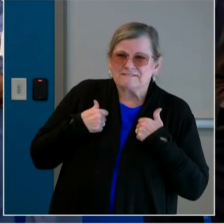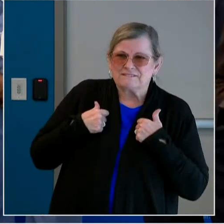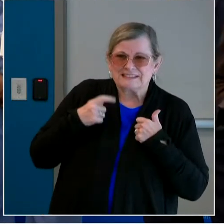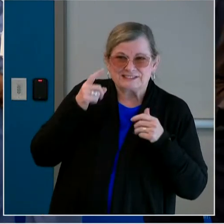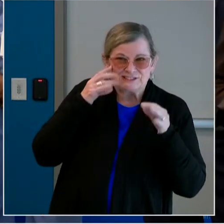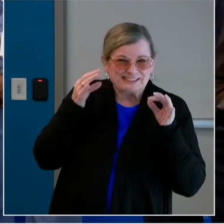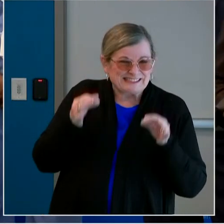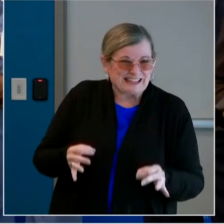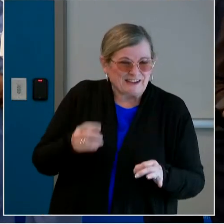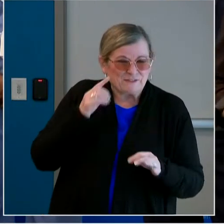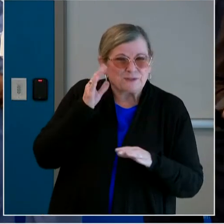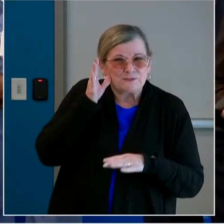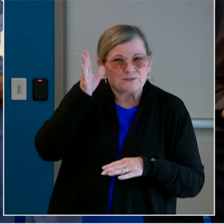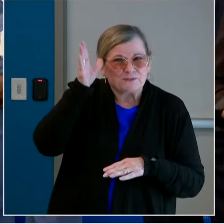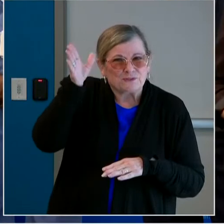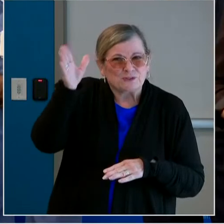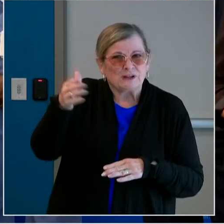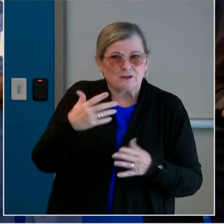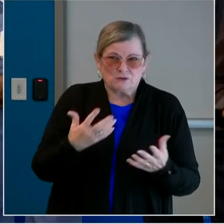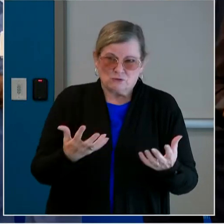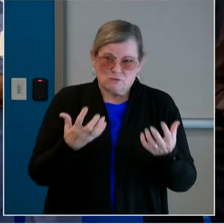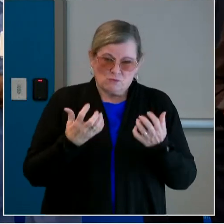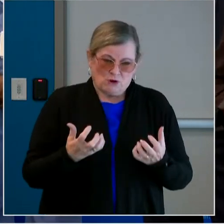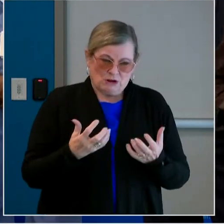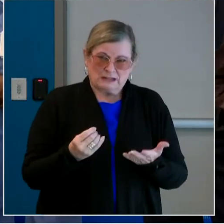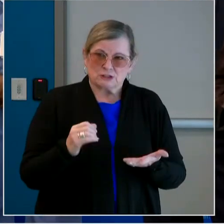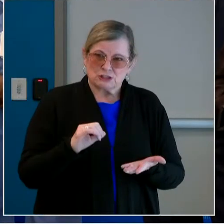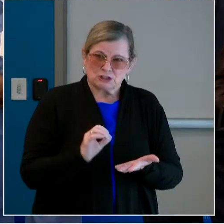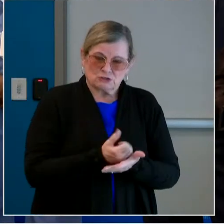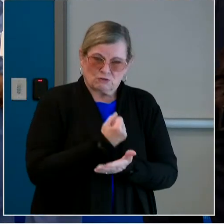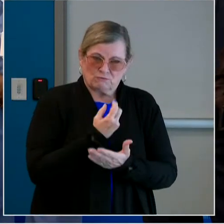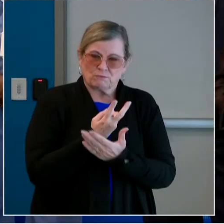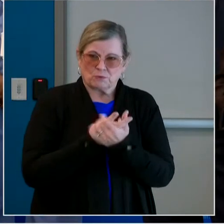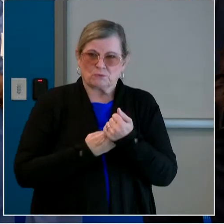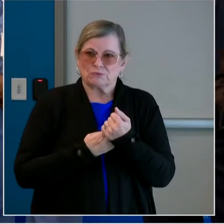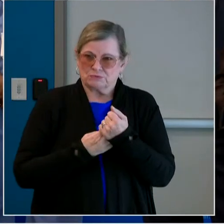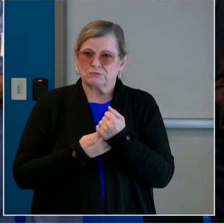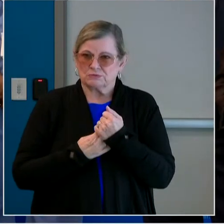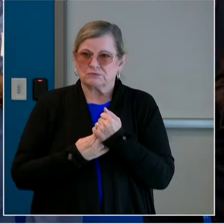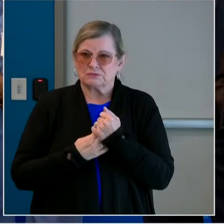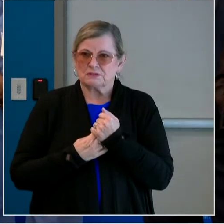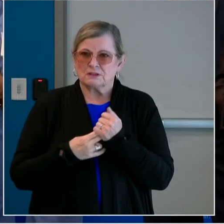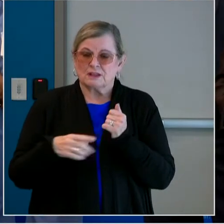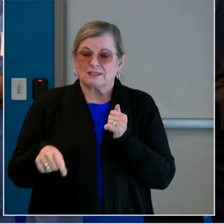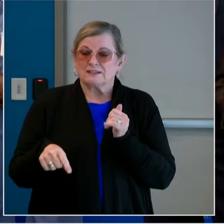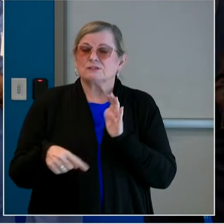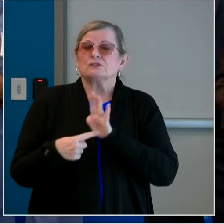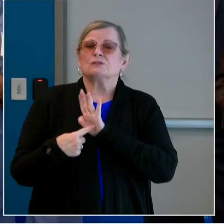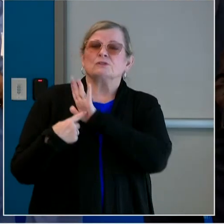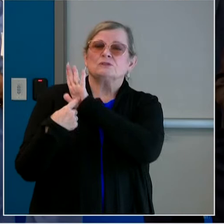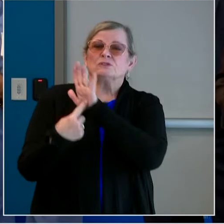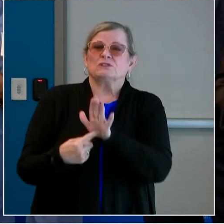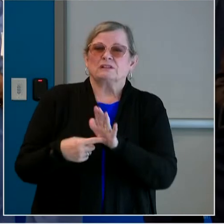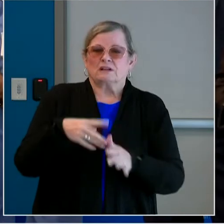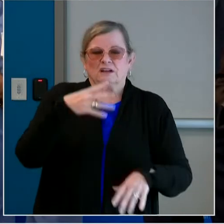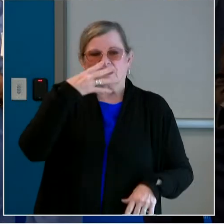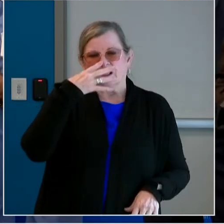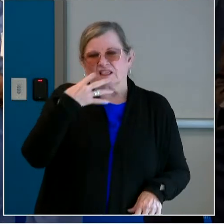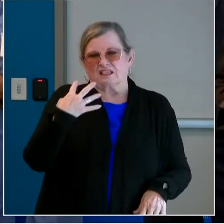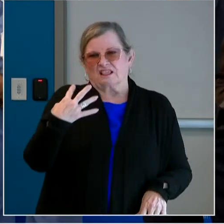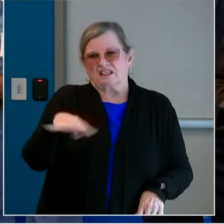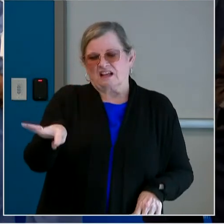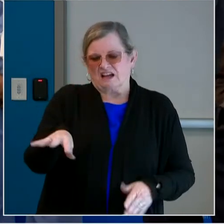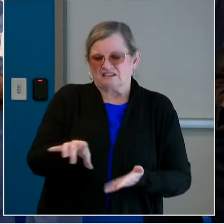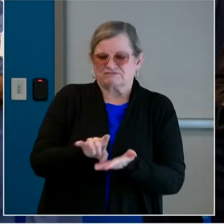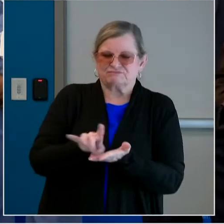deserve. A decision like this shows complete and total disregard for those society already pushes to the margins.